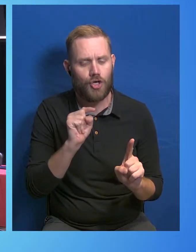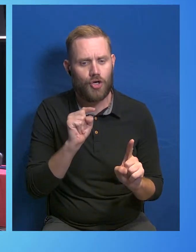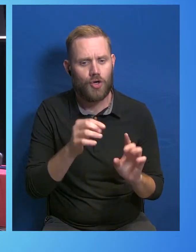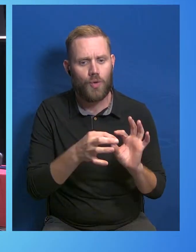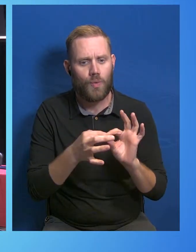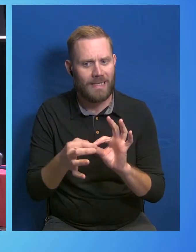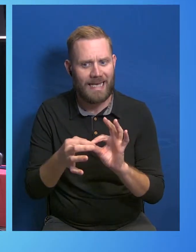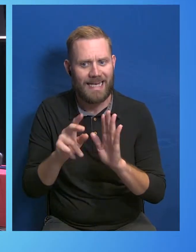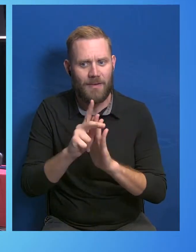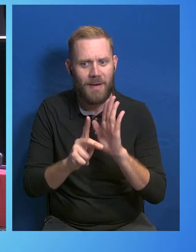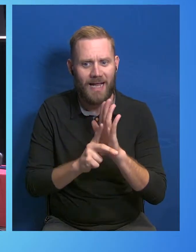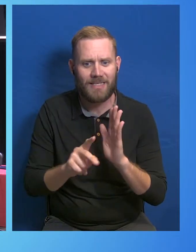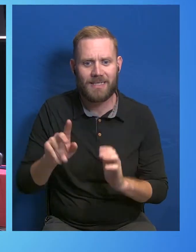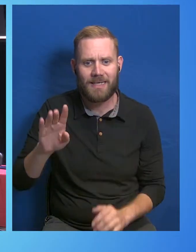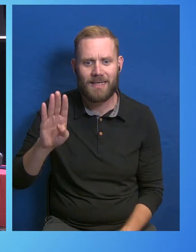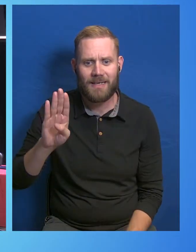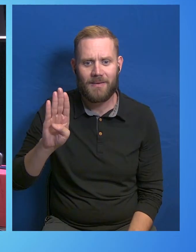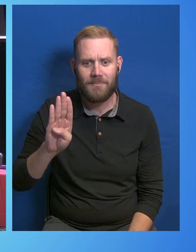regarding policy